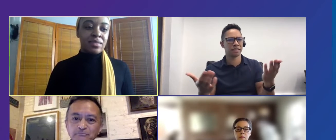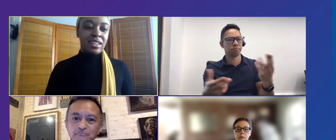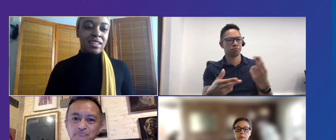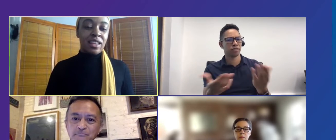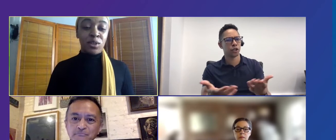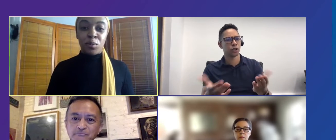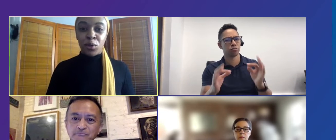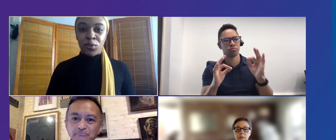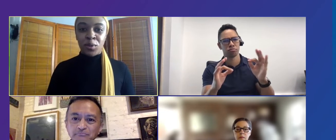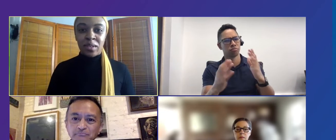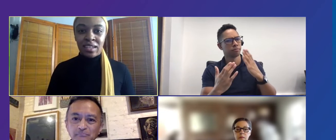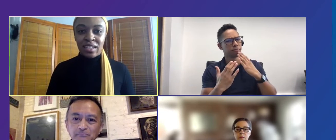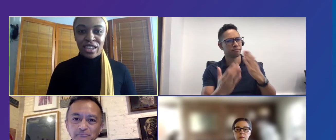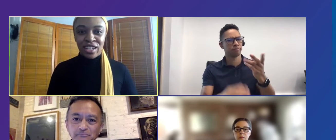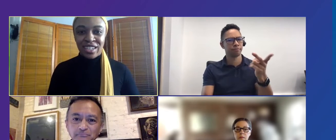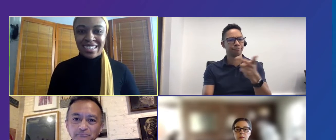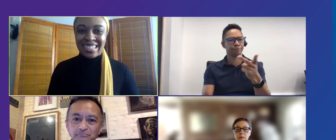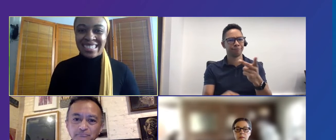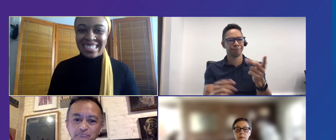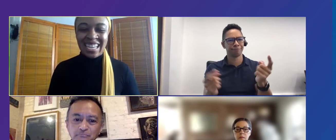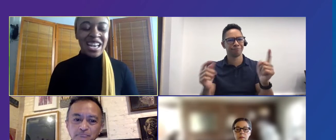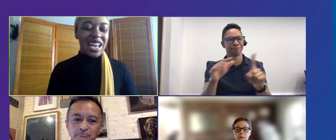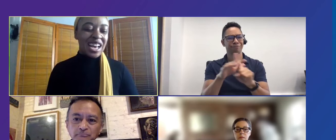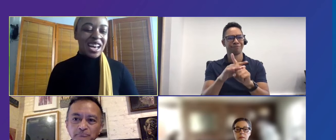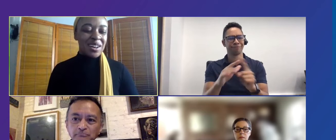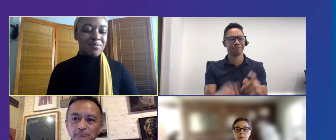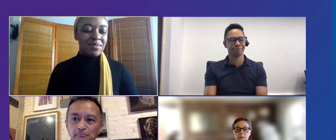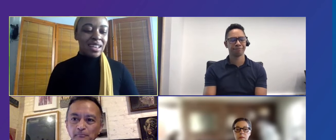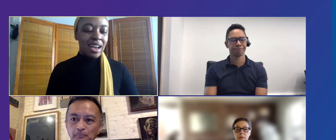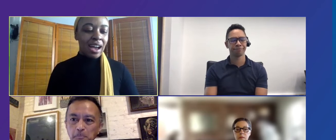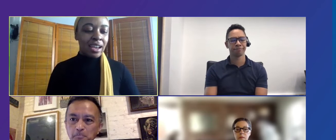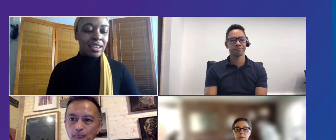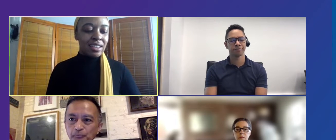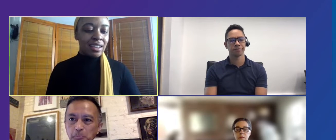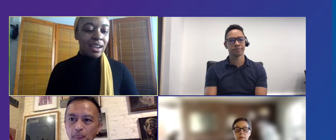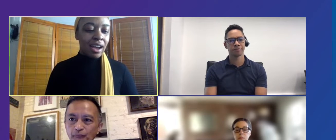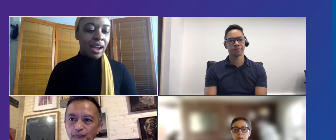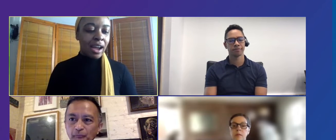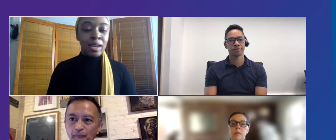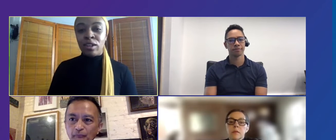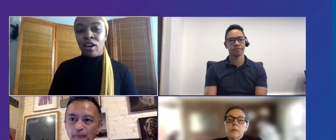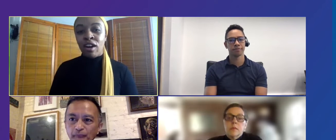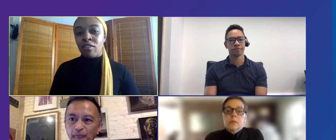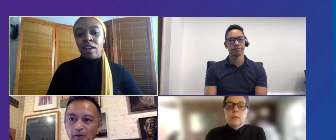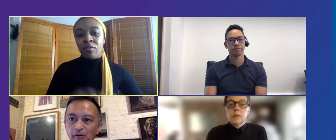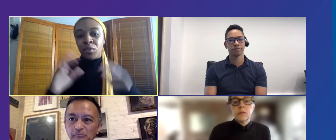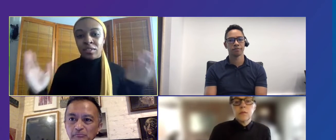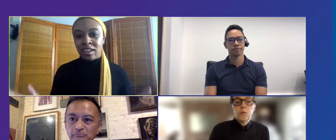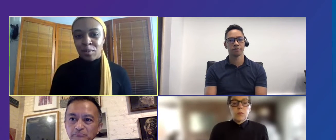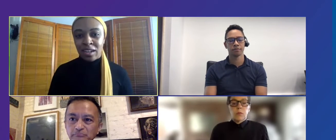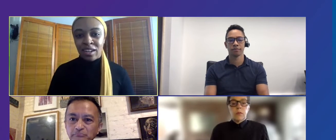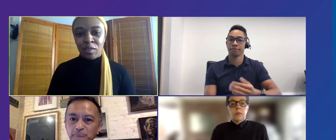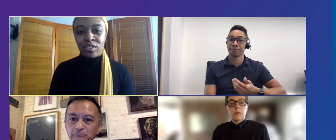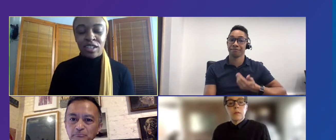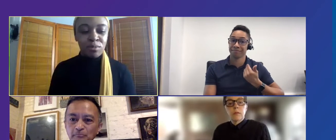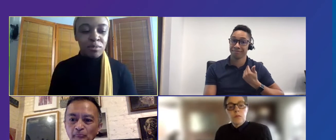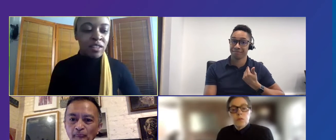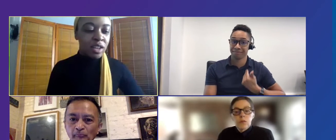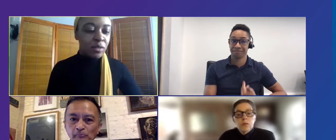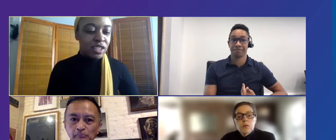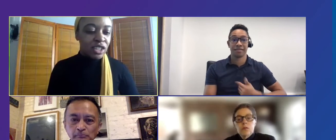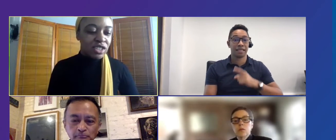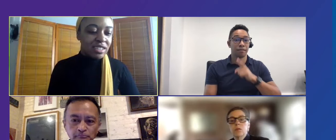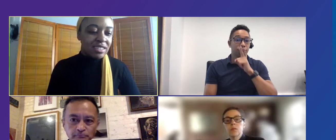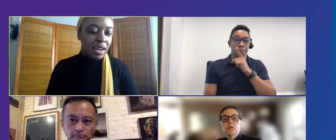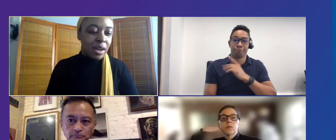Thank you both for being here. I I am in awe of everyone that has been in